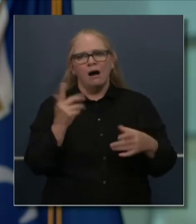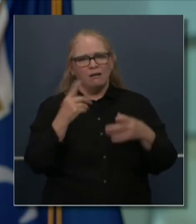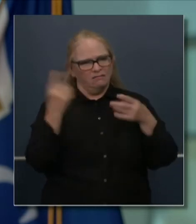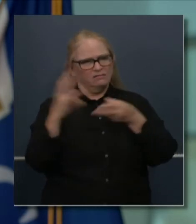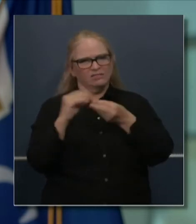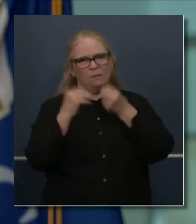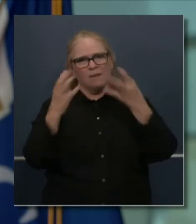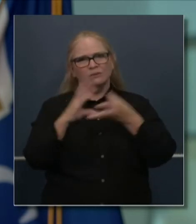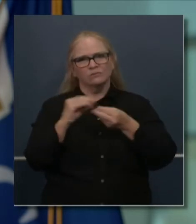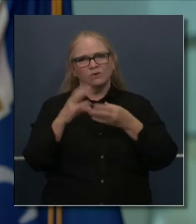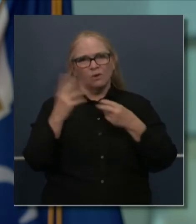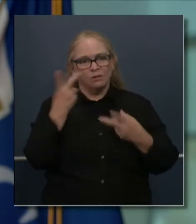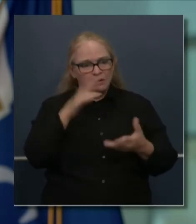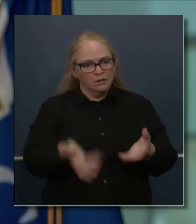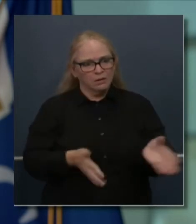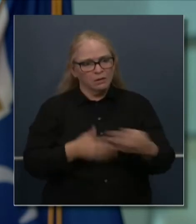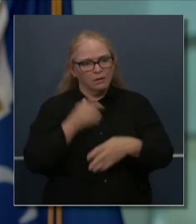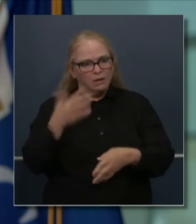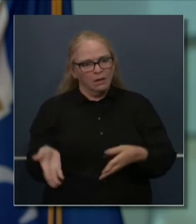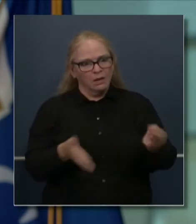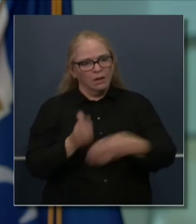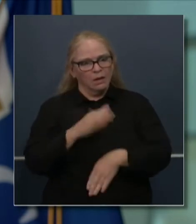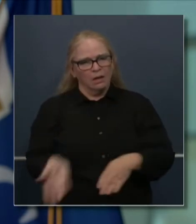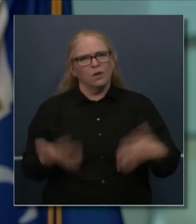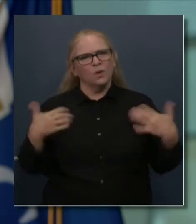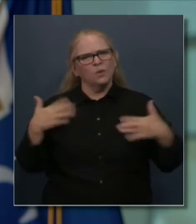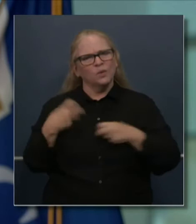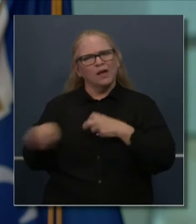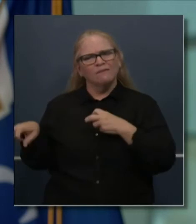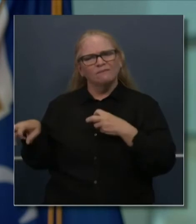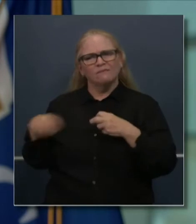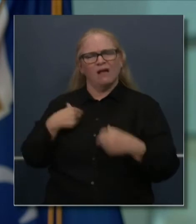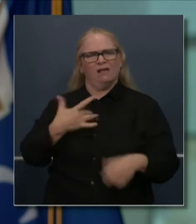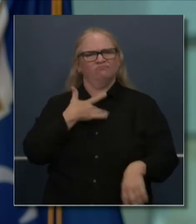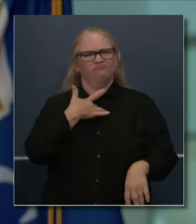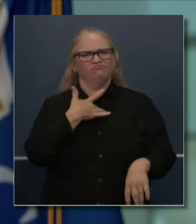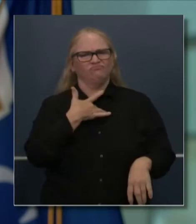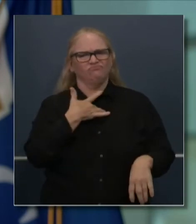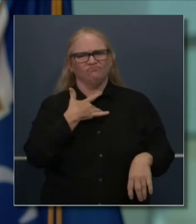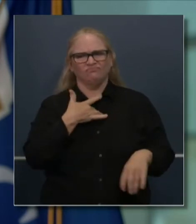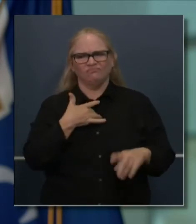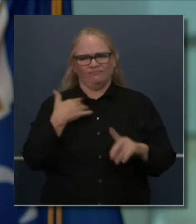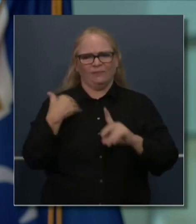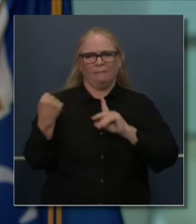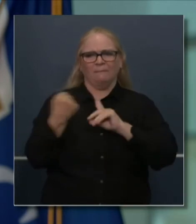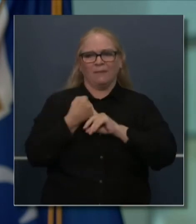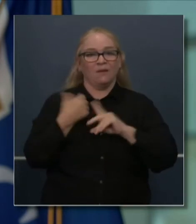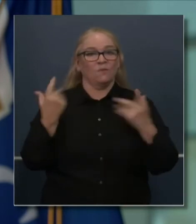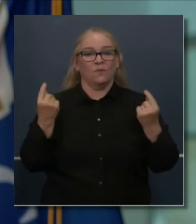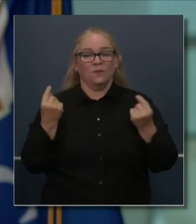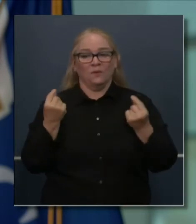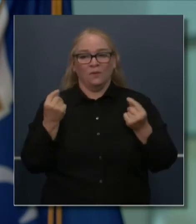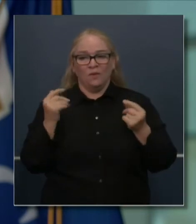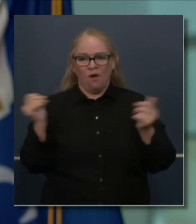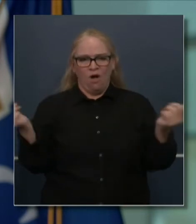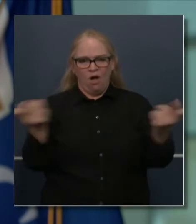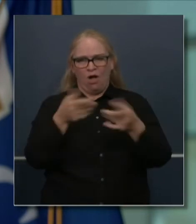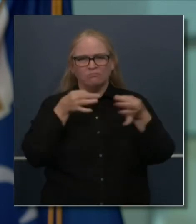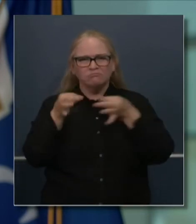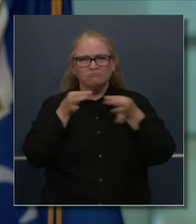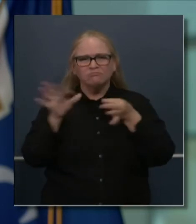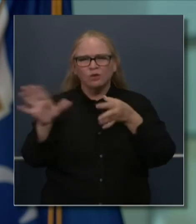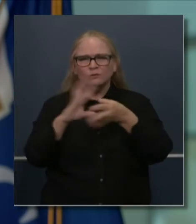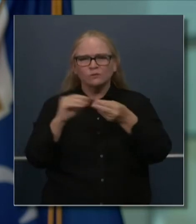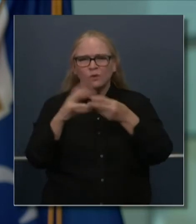more impactful to them and to me than the issue of loneliness that they described with loved